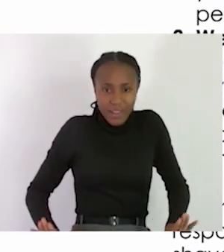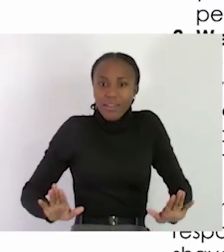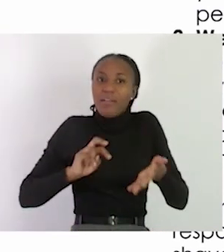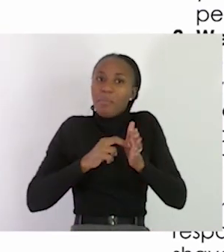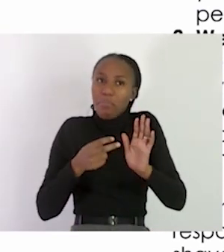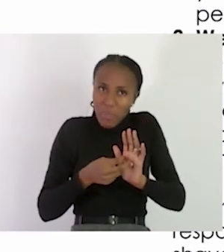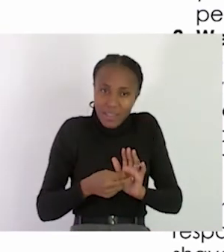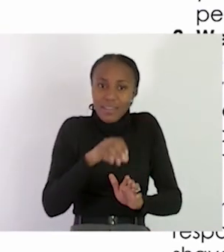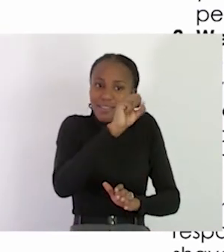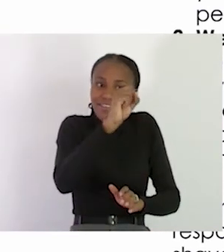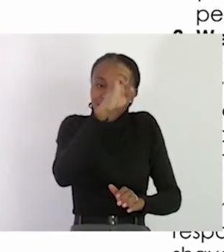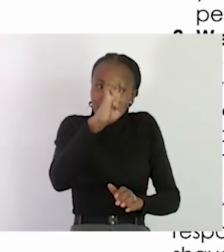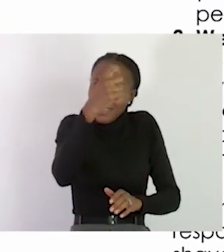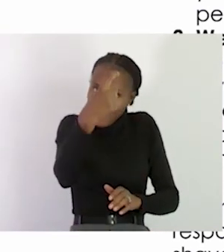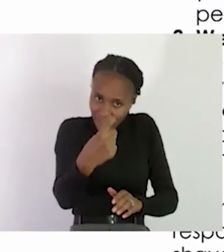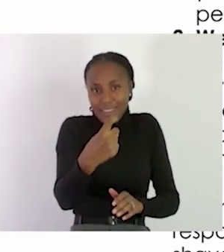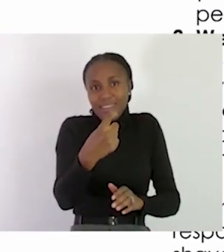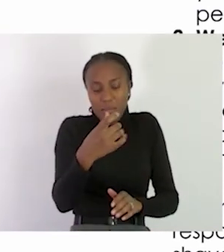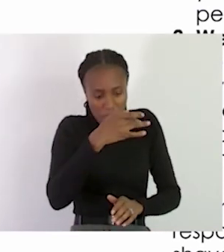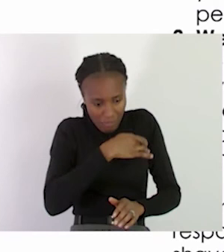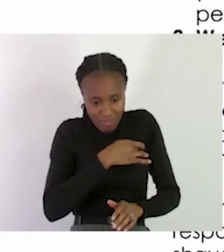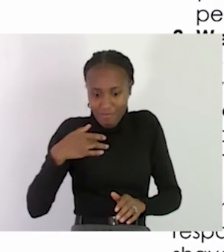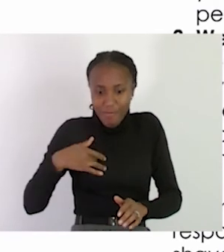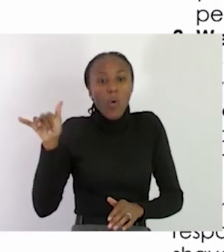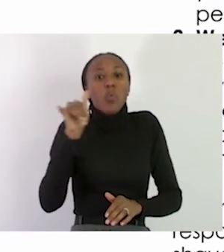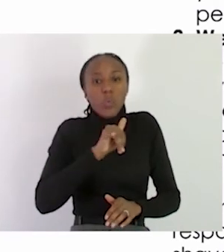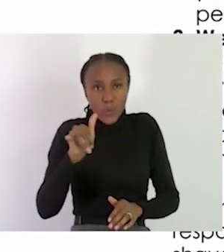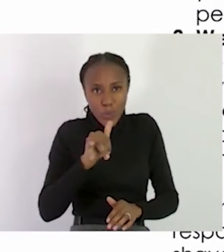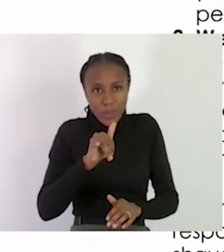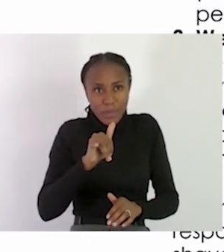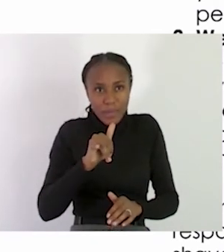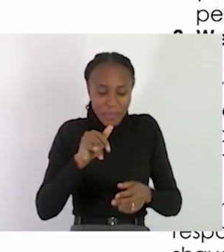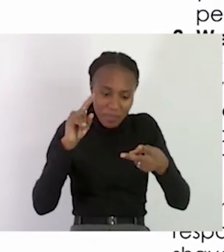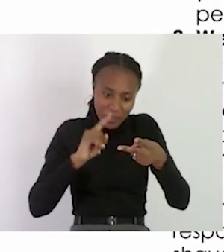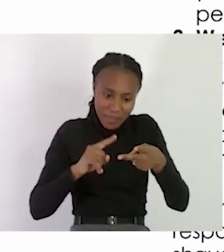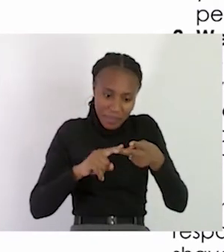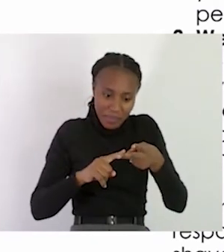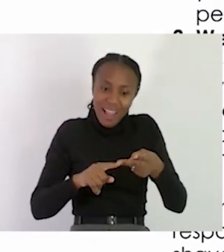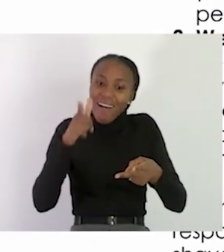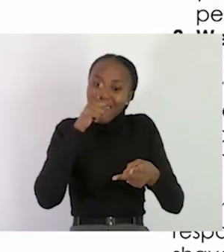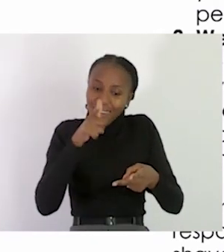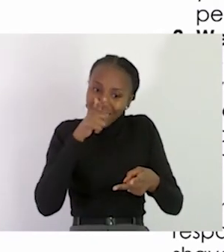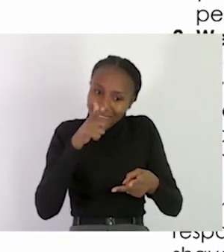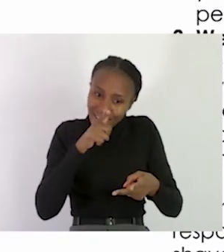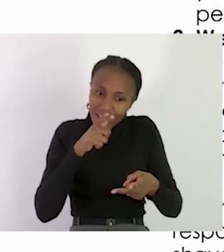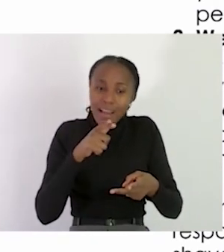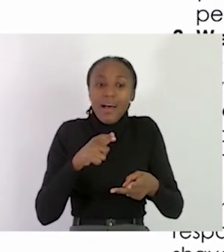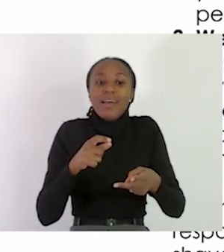girl? Female. So your sex is your gender. Then the other one is sexual